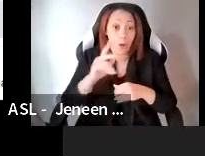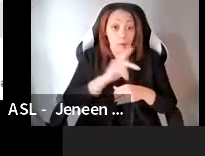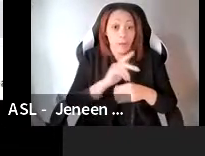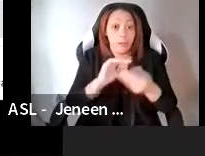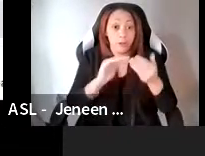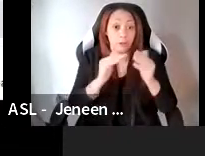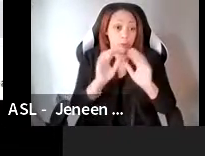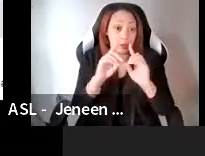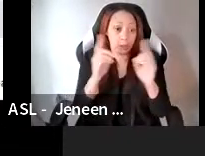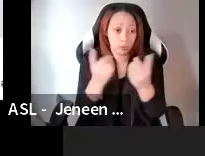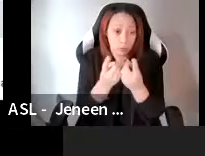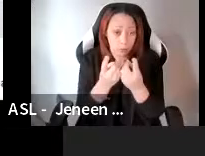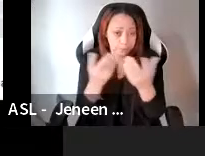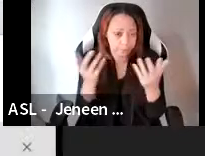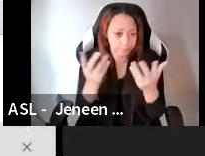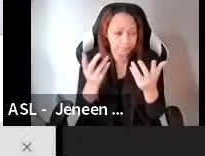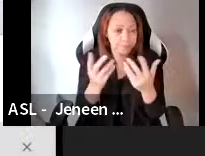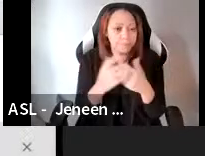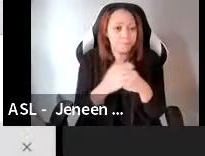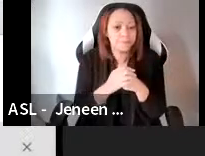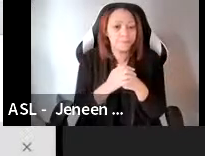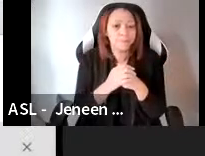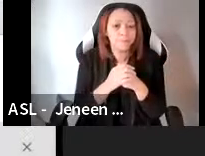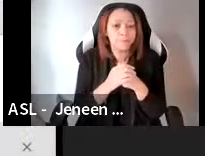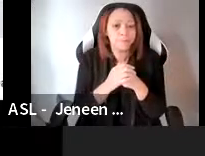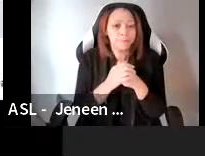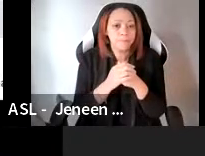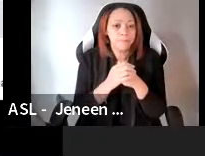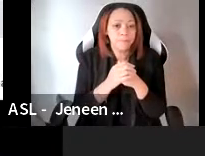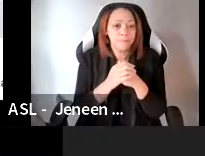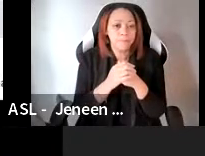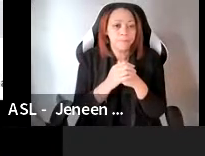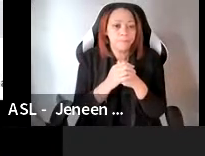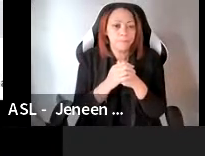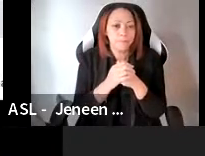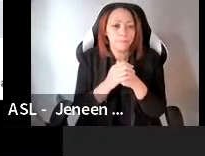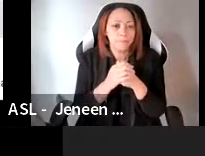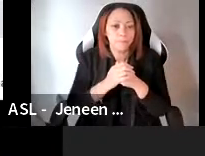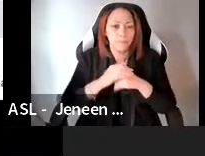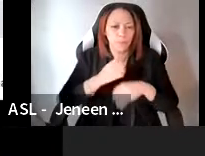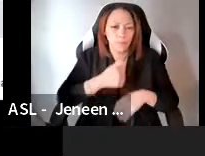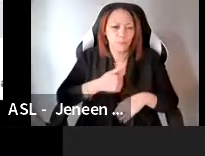district, what you can do there,